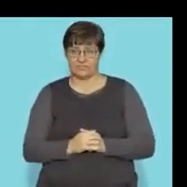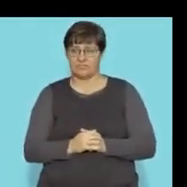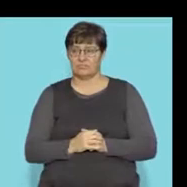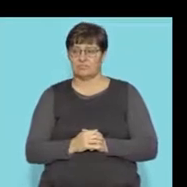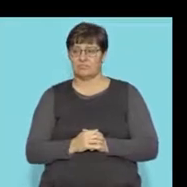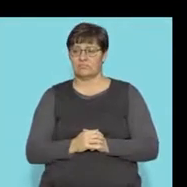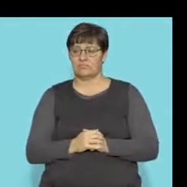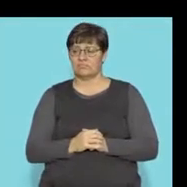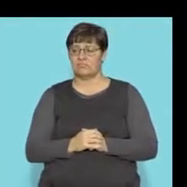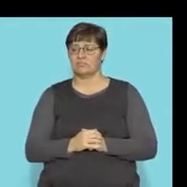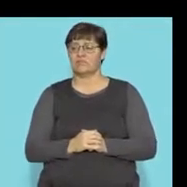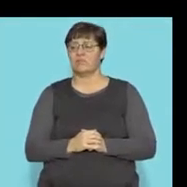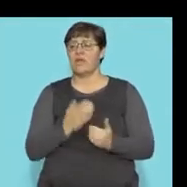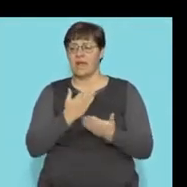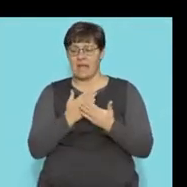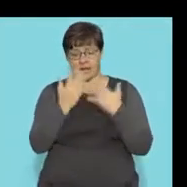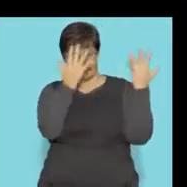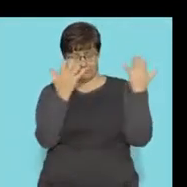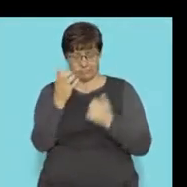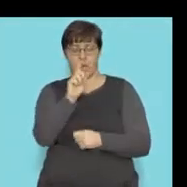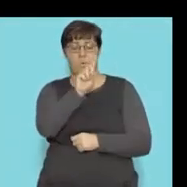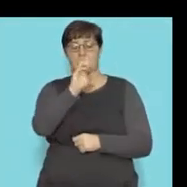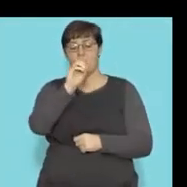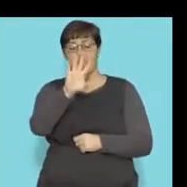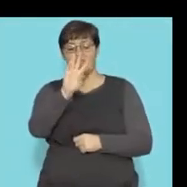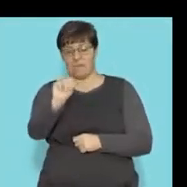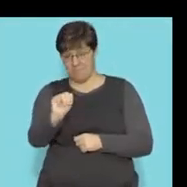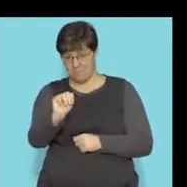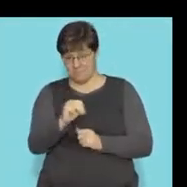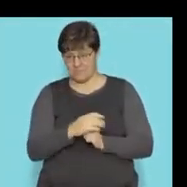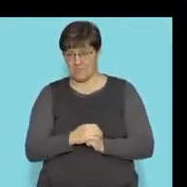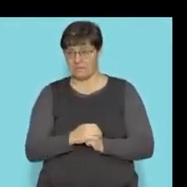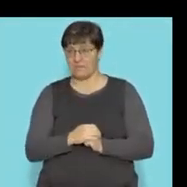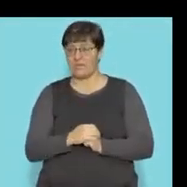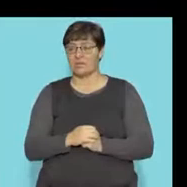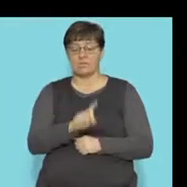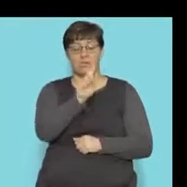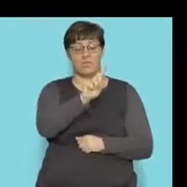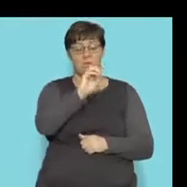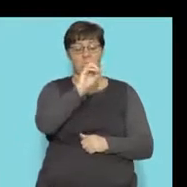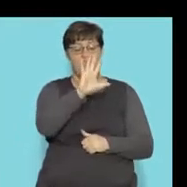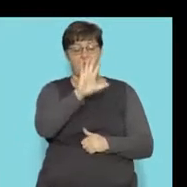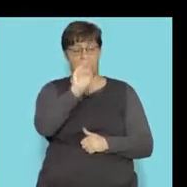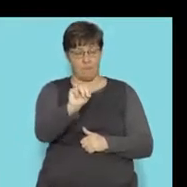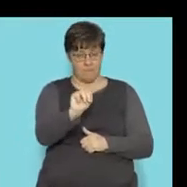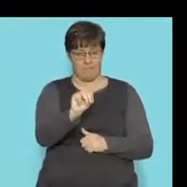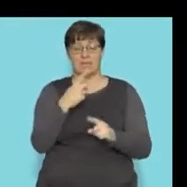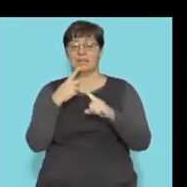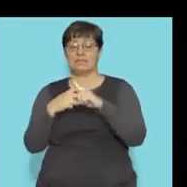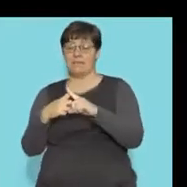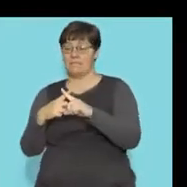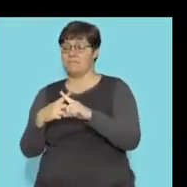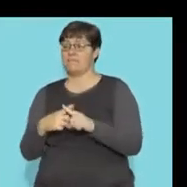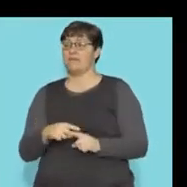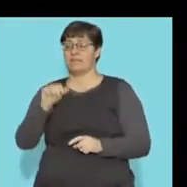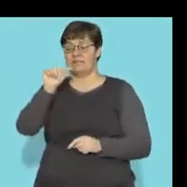that 105 meters in my calculation. So the area of the field will be 105